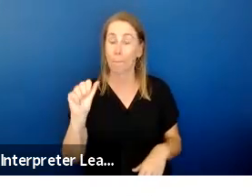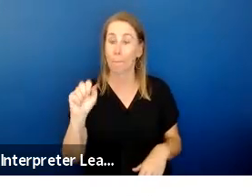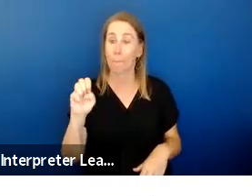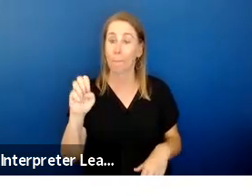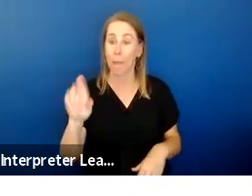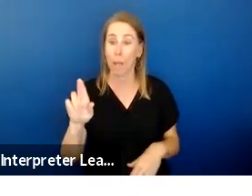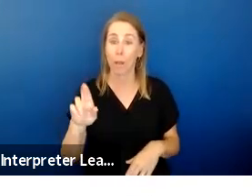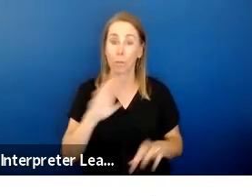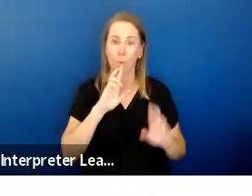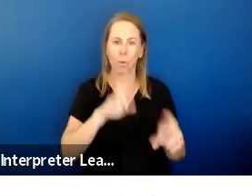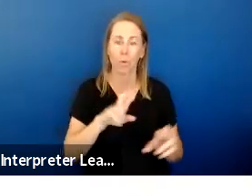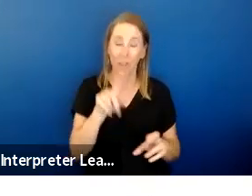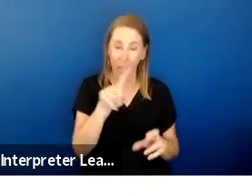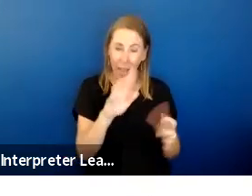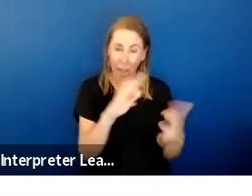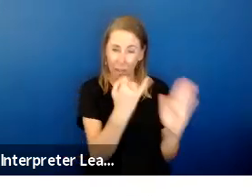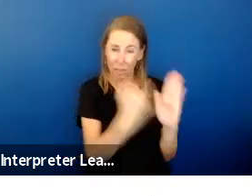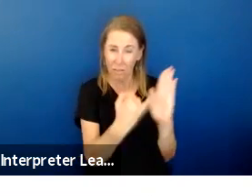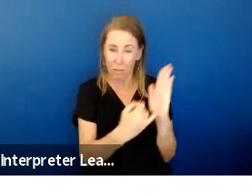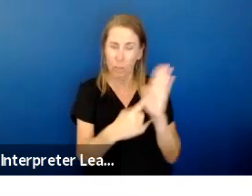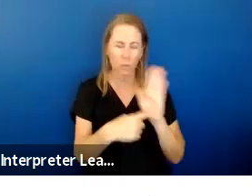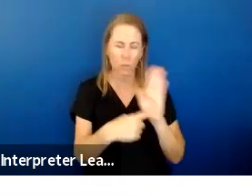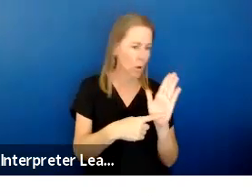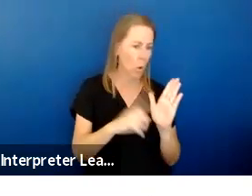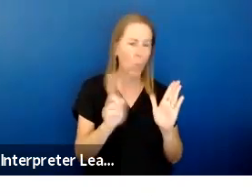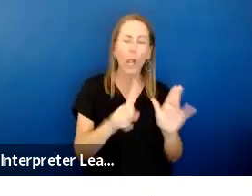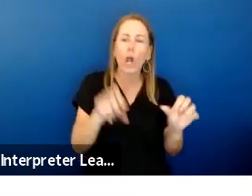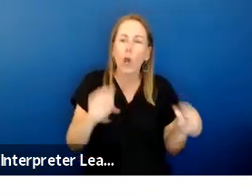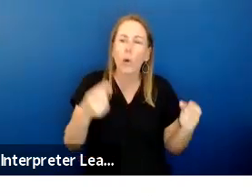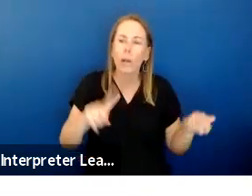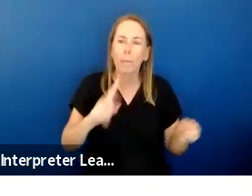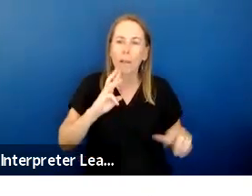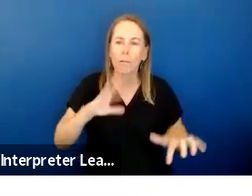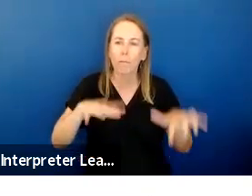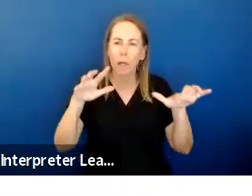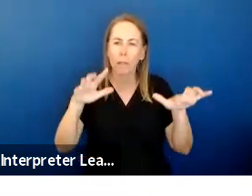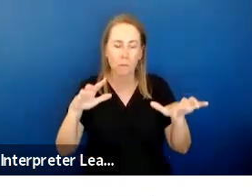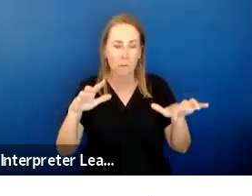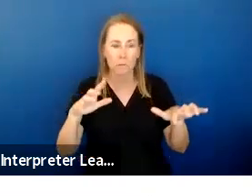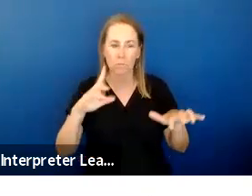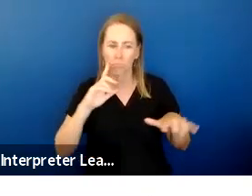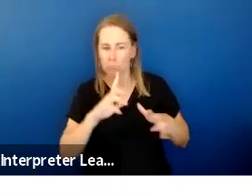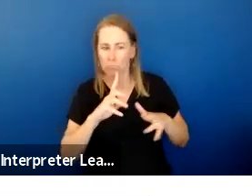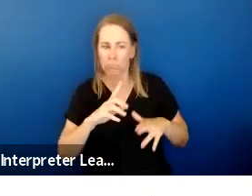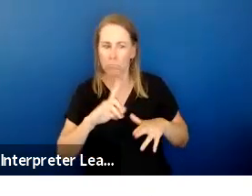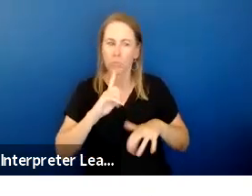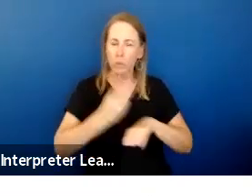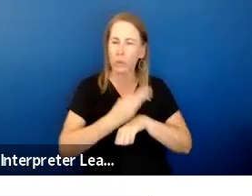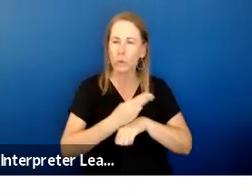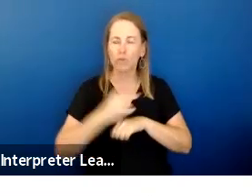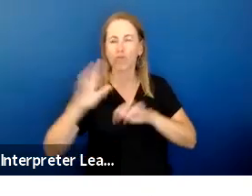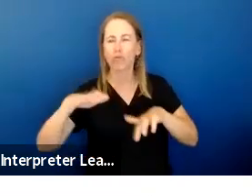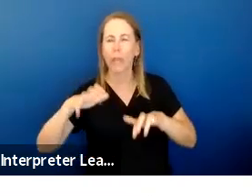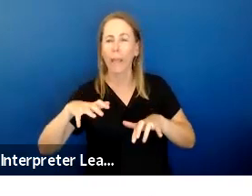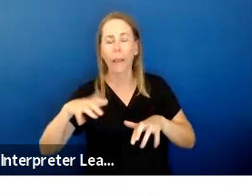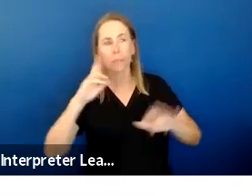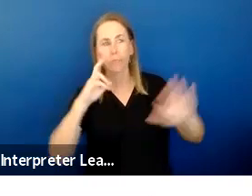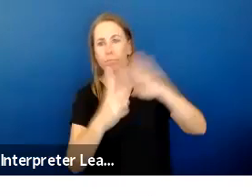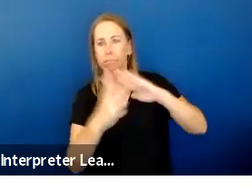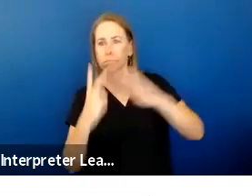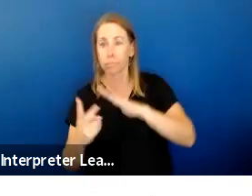potential likelihood of flooding and debris flows based on specific design rainfall events. If you're interested, the reports for both the